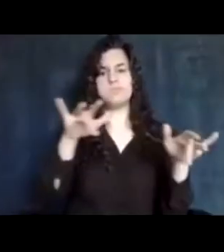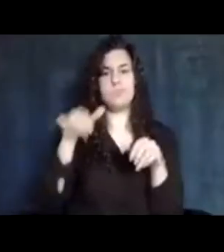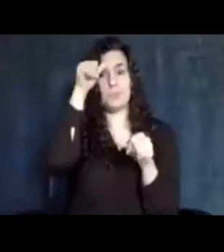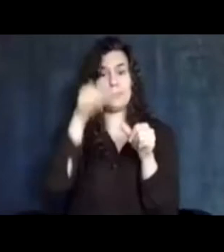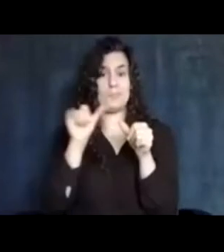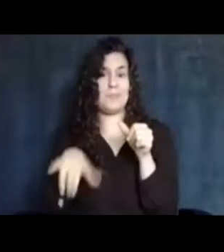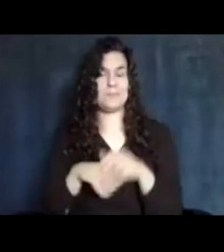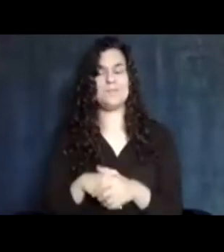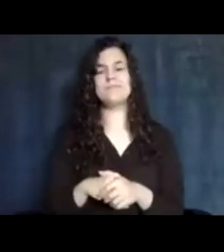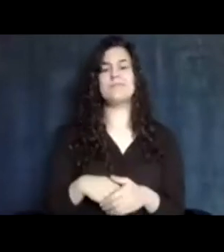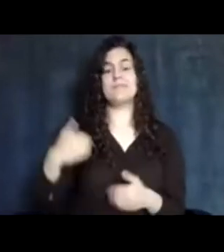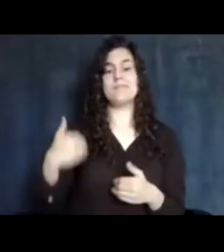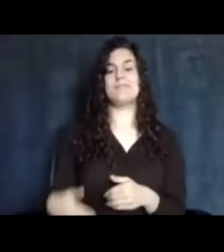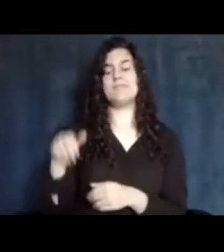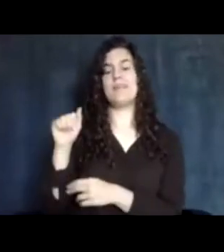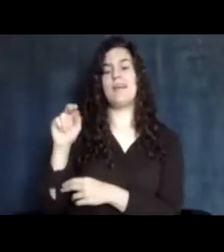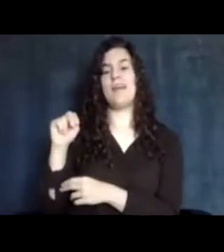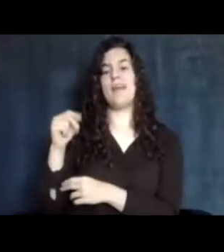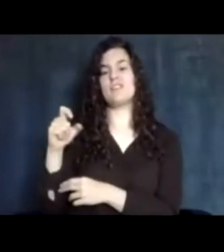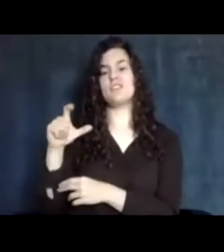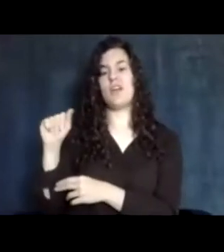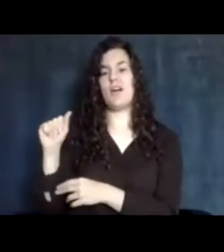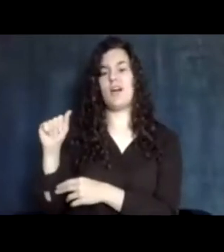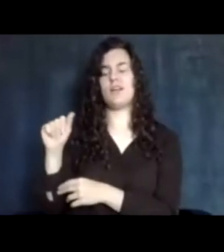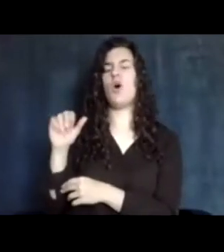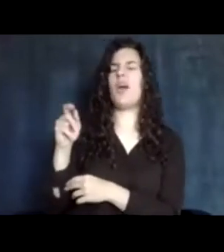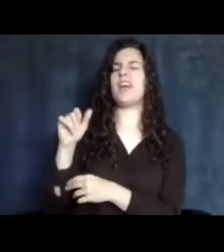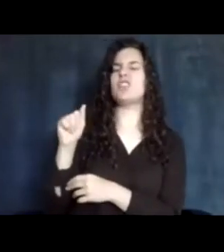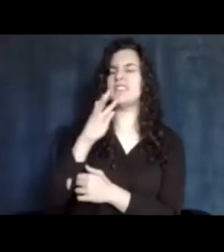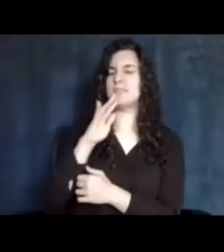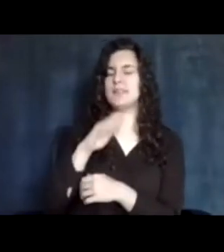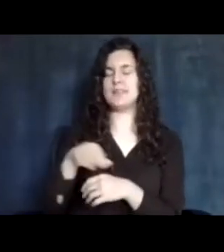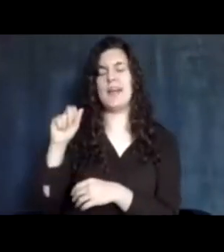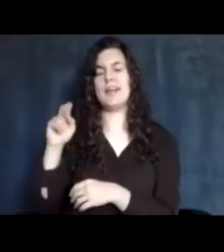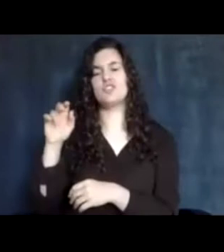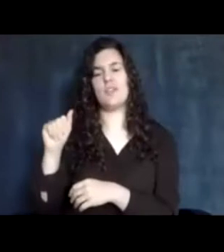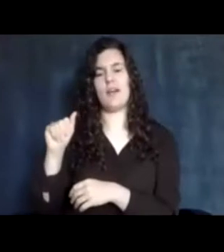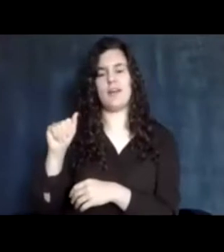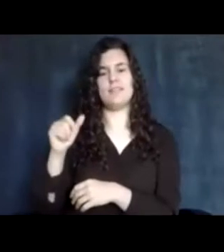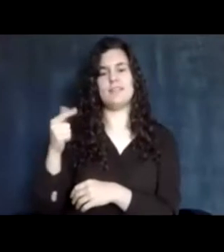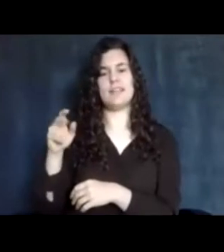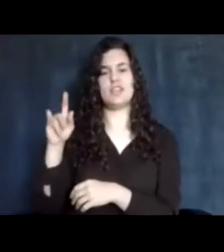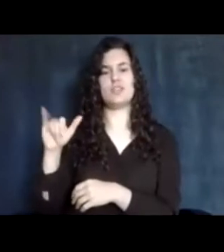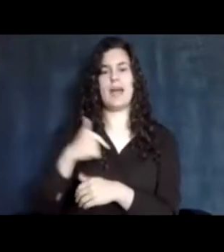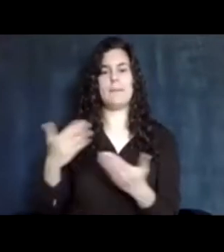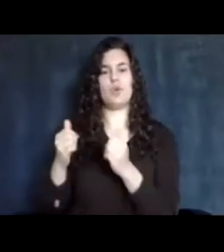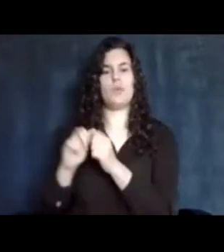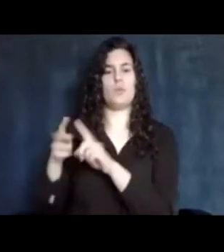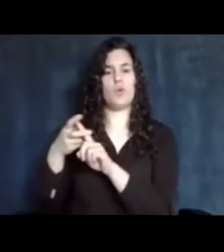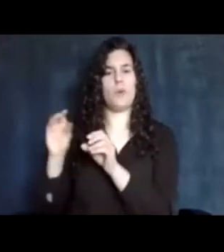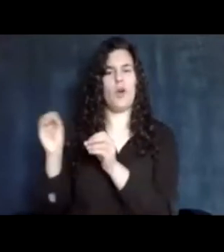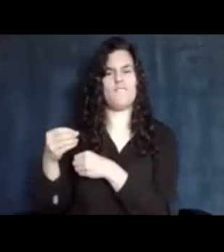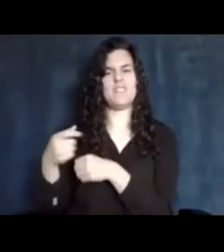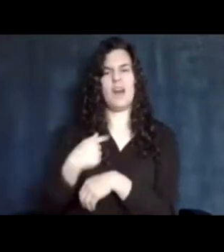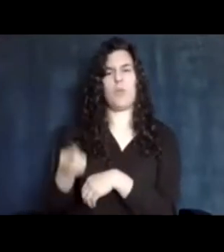So my name is Angela Guidry, and thank all of you guys for coming today. I'm here with the Office of Recruitment. I'm actually one of the admissions